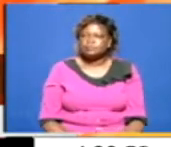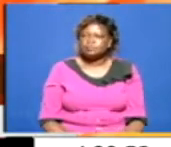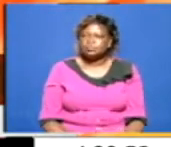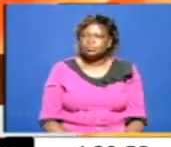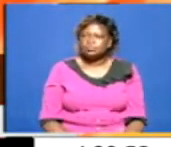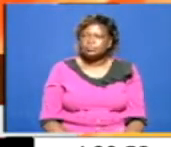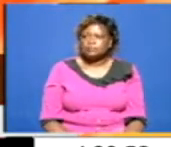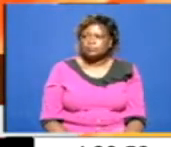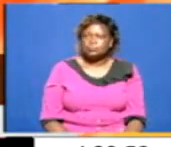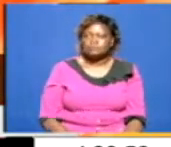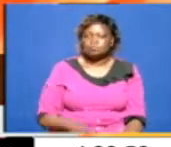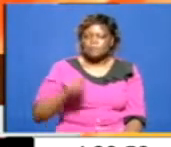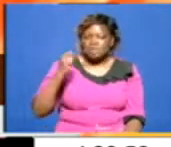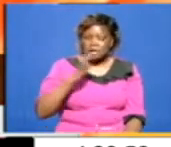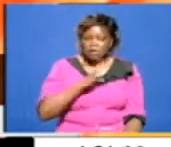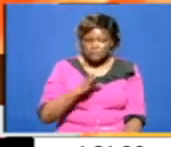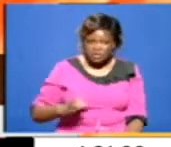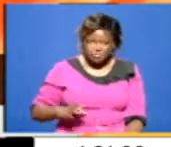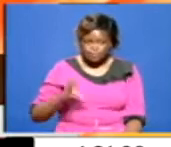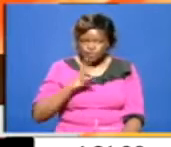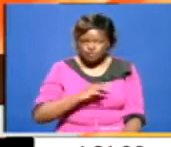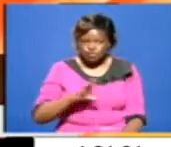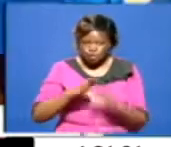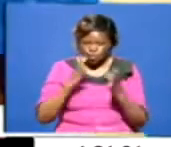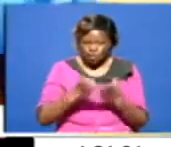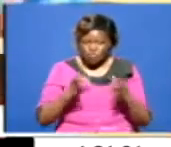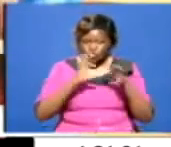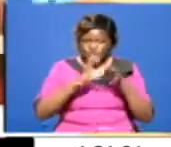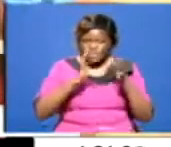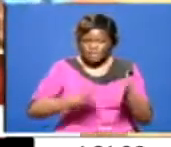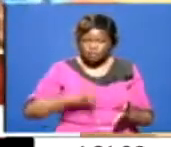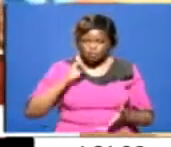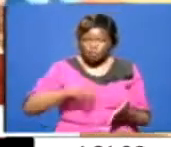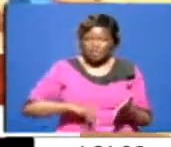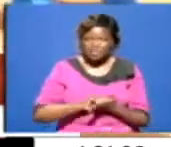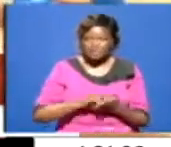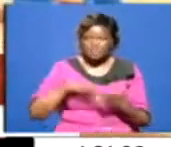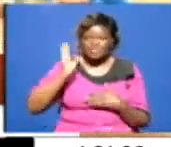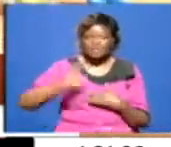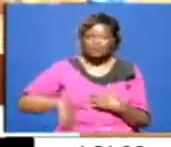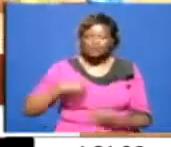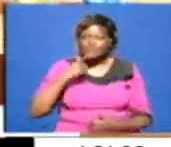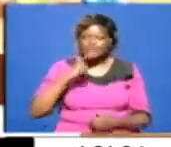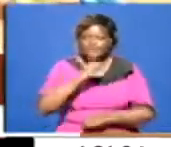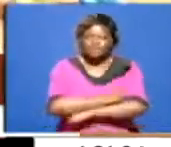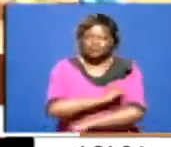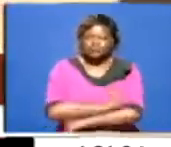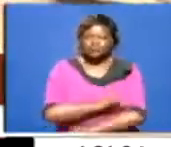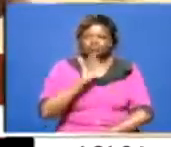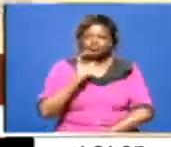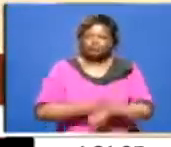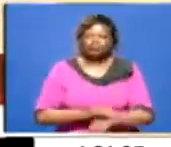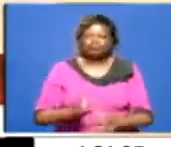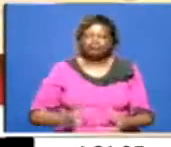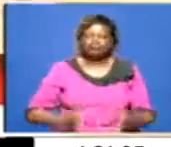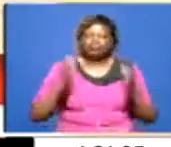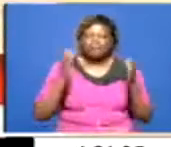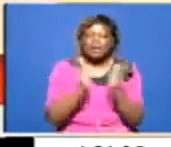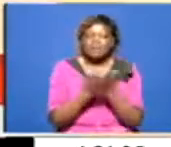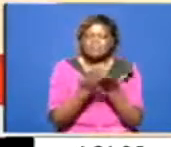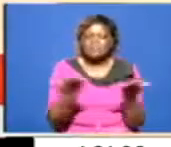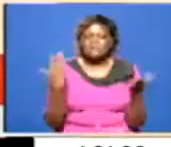Kenya's Christ Mission to the World coordinator Francis Ogola said more than 100 schools have so far received the tanks and materials for